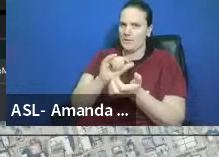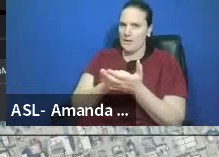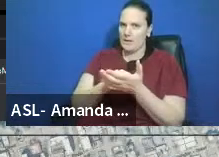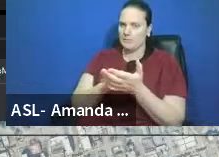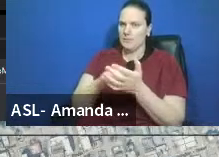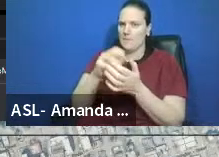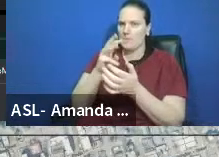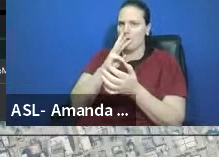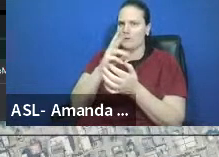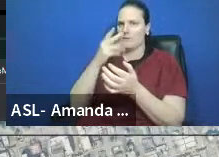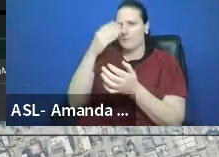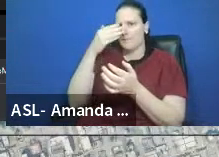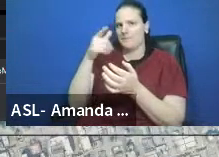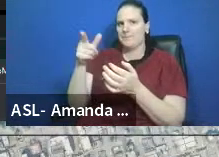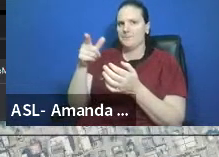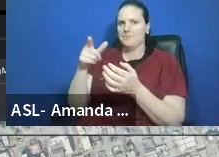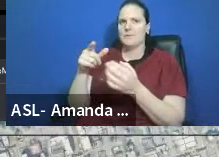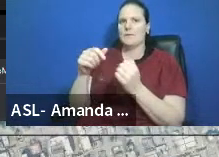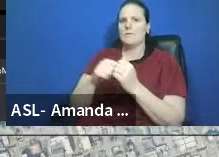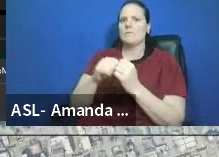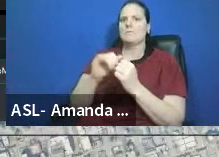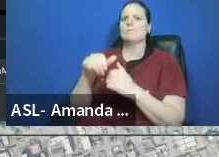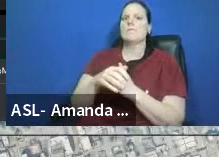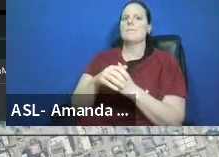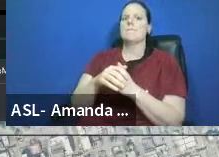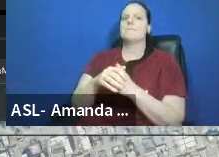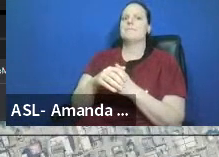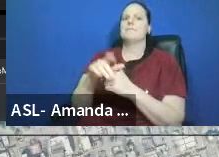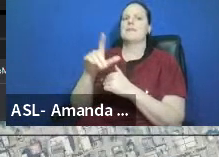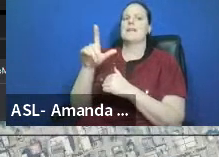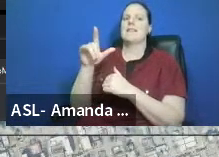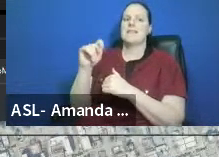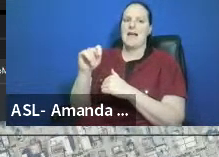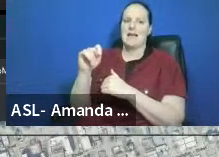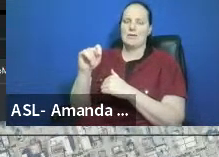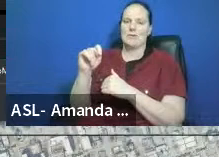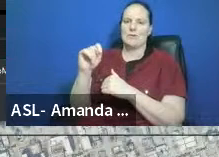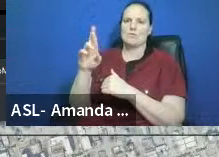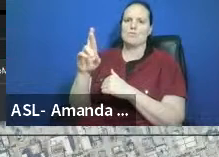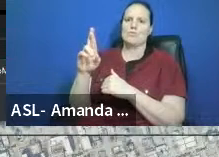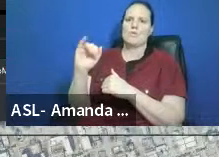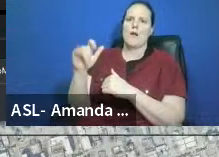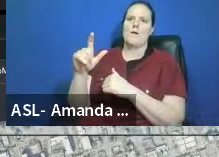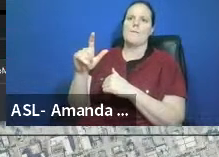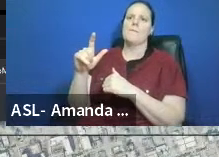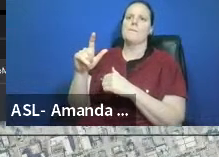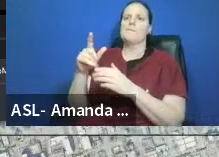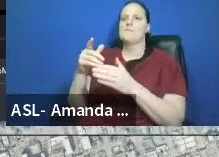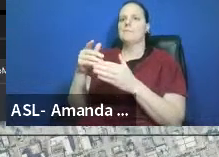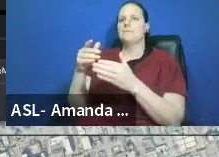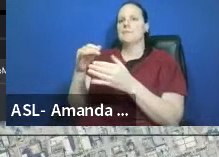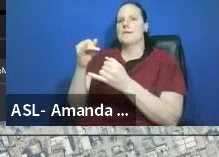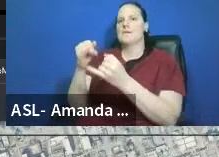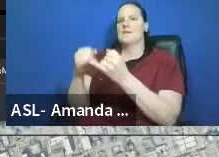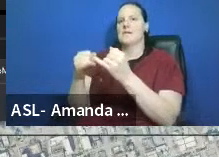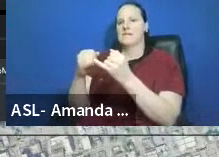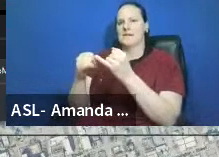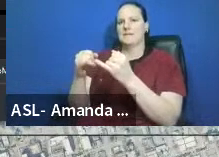shown where my cursor is. Light rail hugging the I-5 alignment and ending at Evergreen